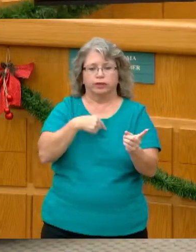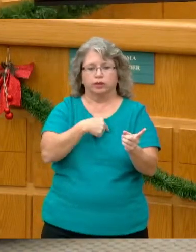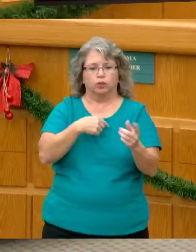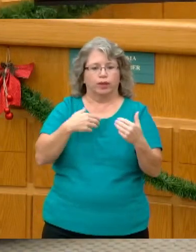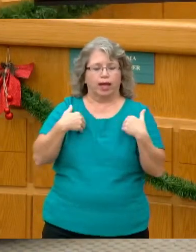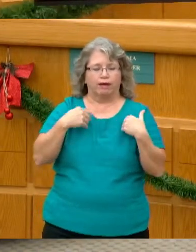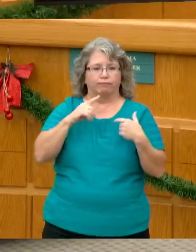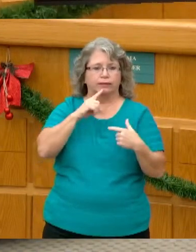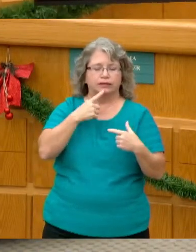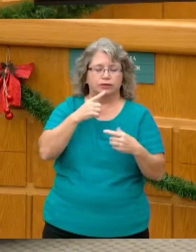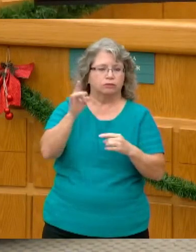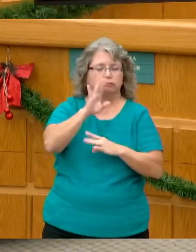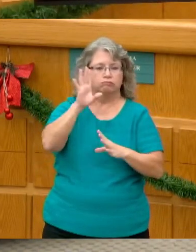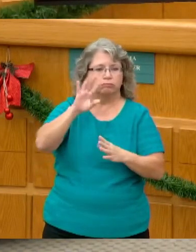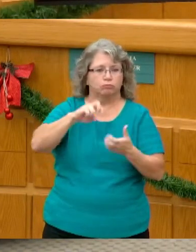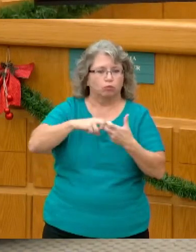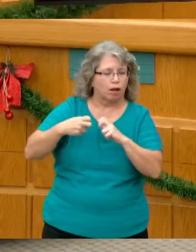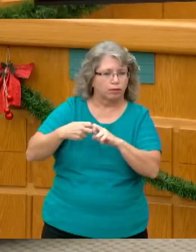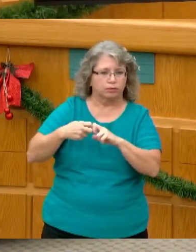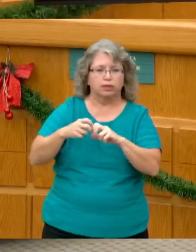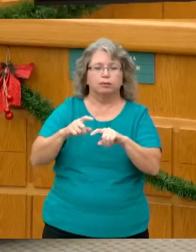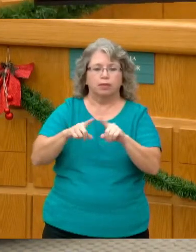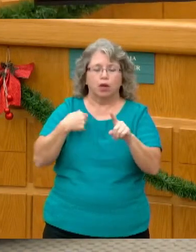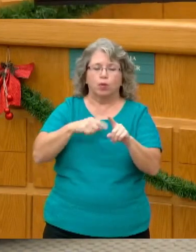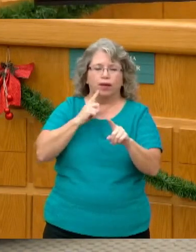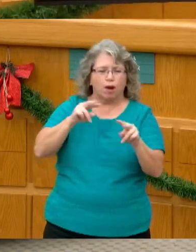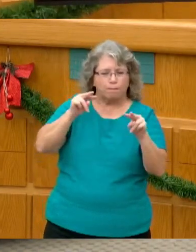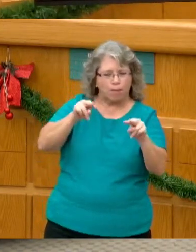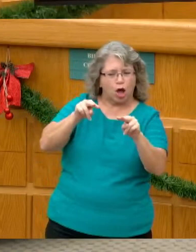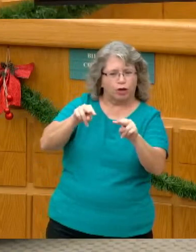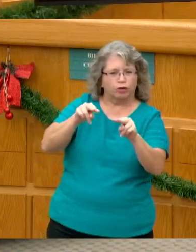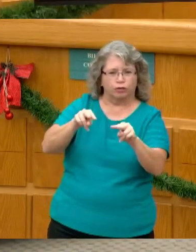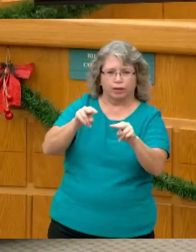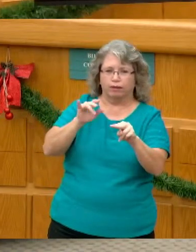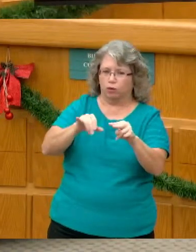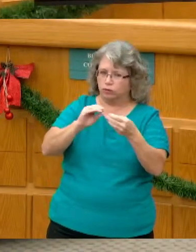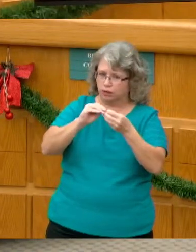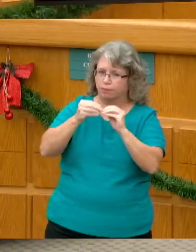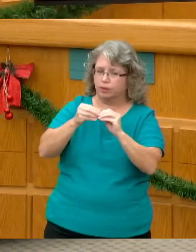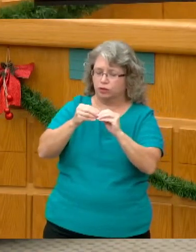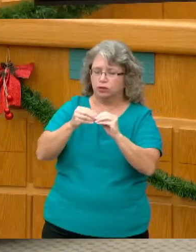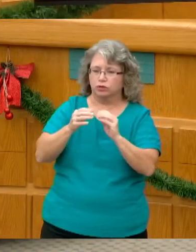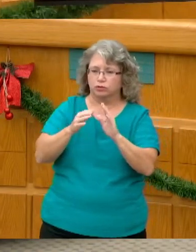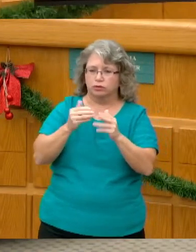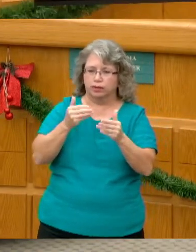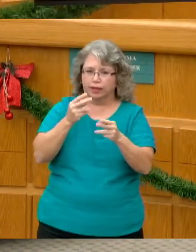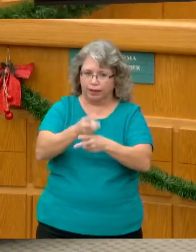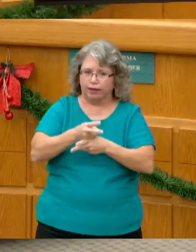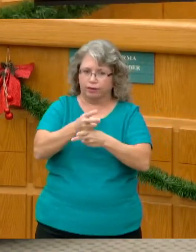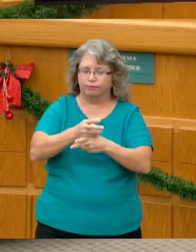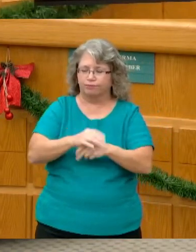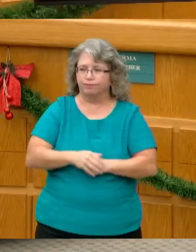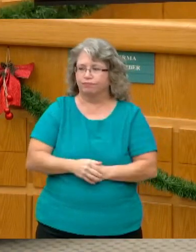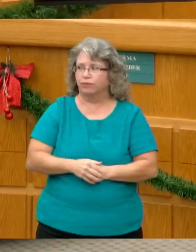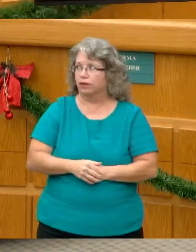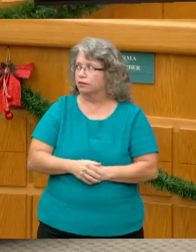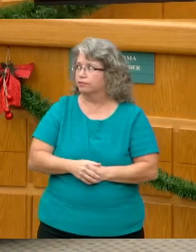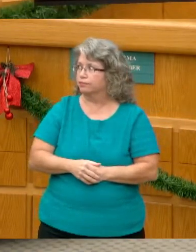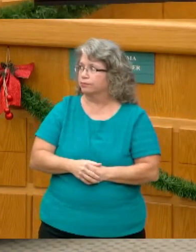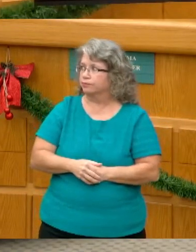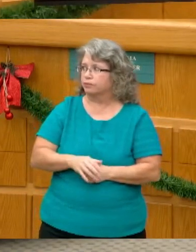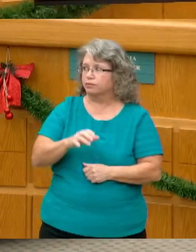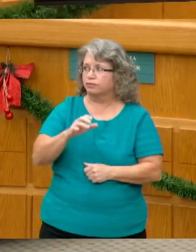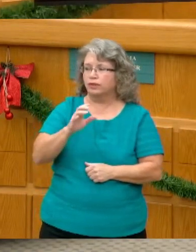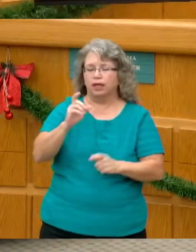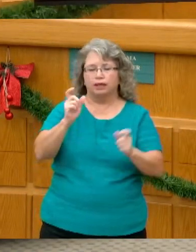the area that is going to increase spread. But again, we are monitoring that very closely. Next slide. This depicts the amount of deaths that we